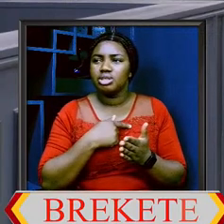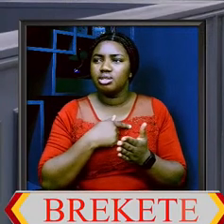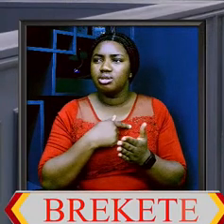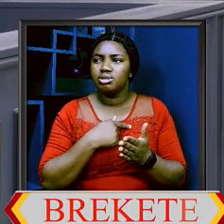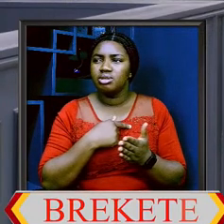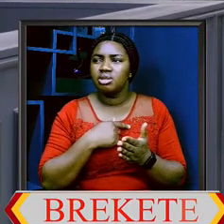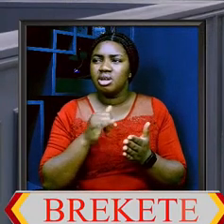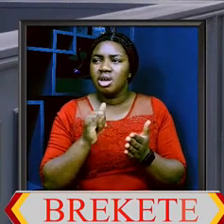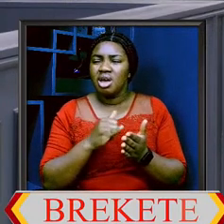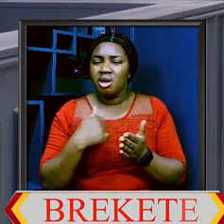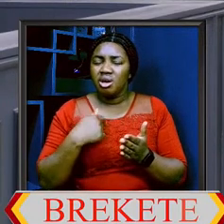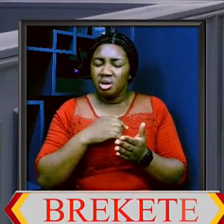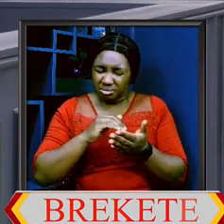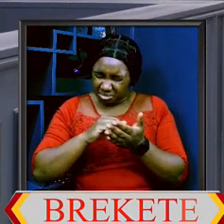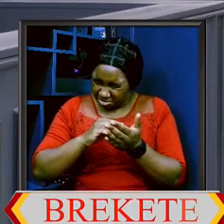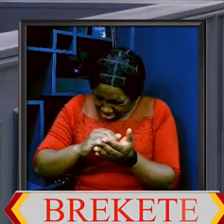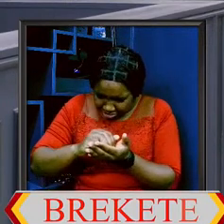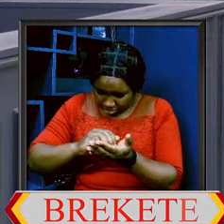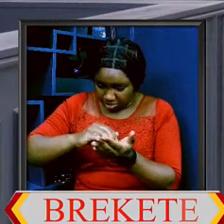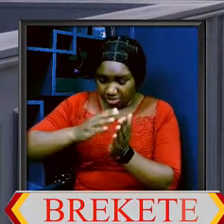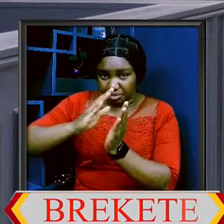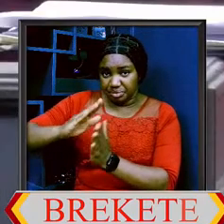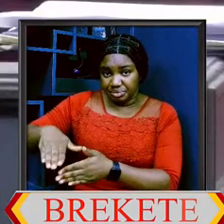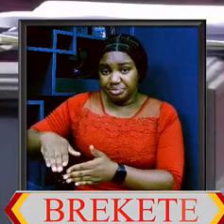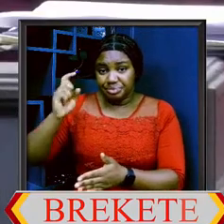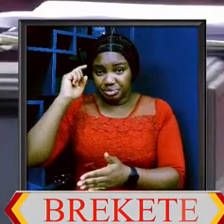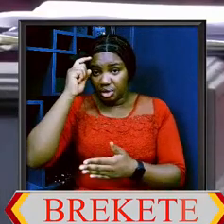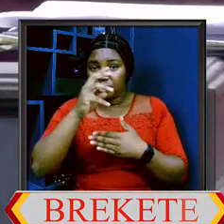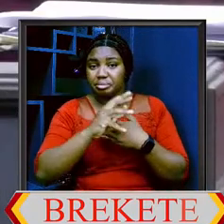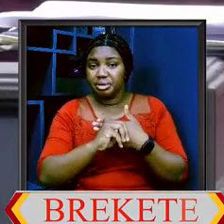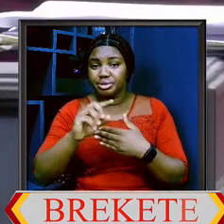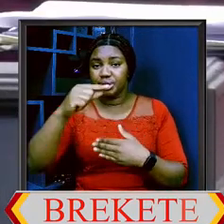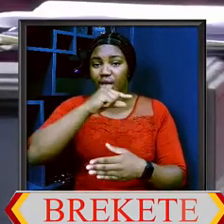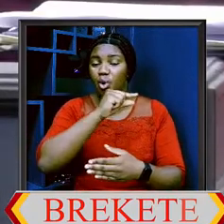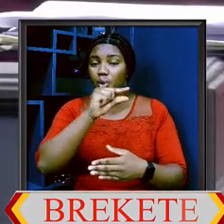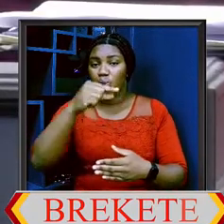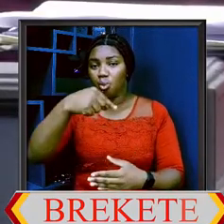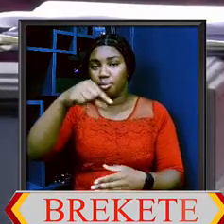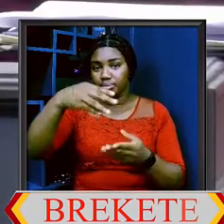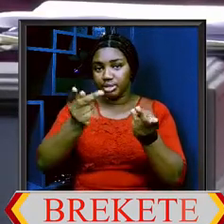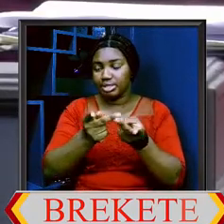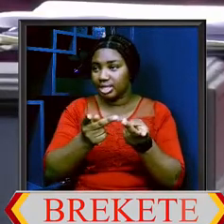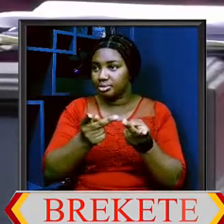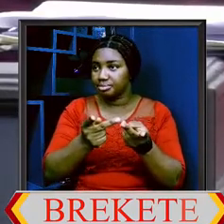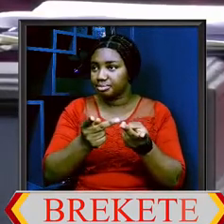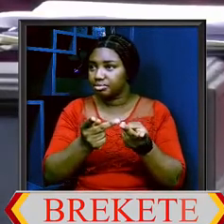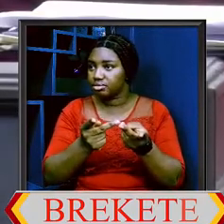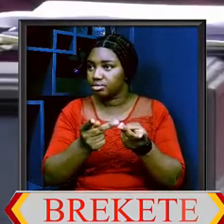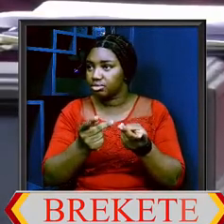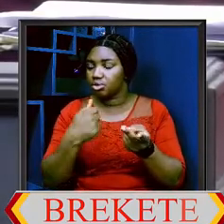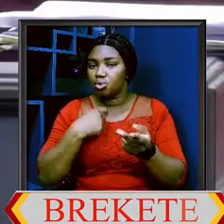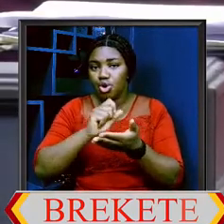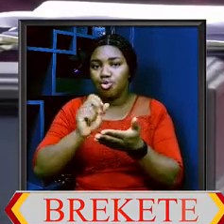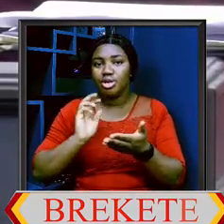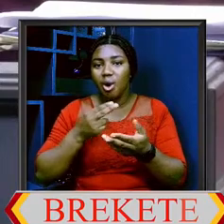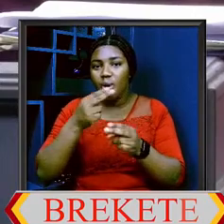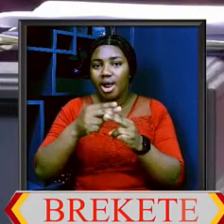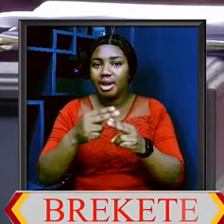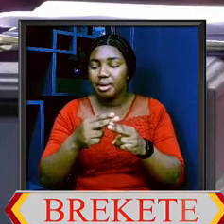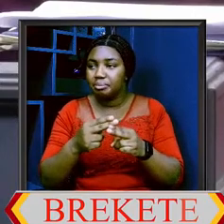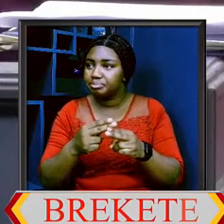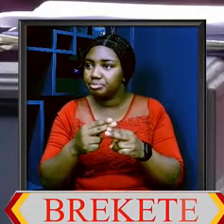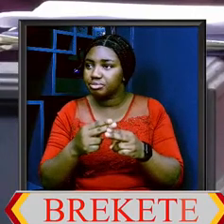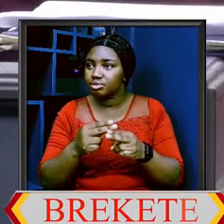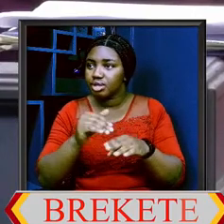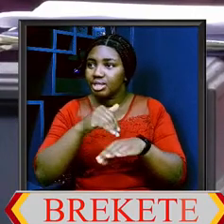set the government quarters so we started uh uh writing our we wrote our name